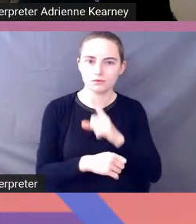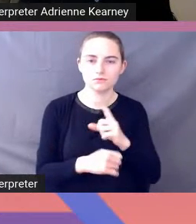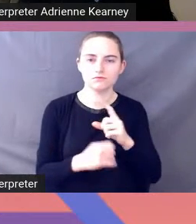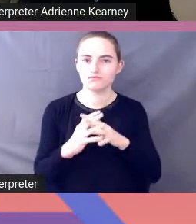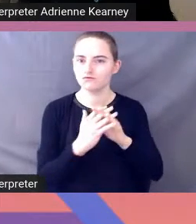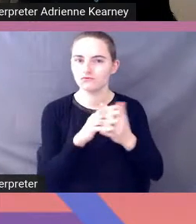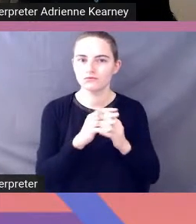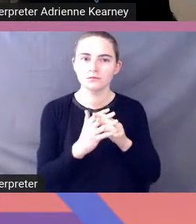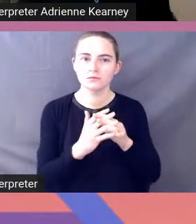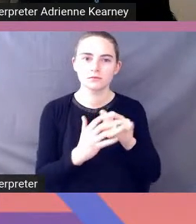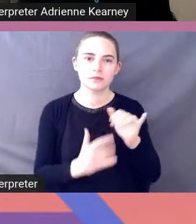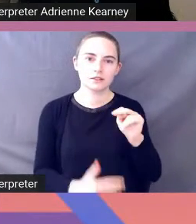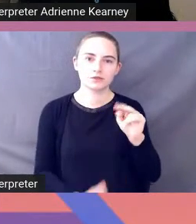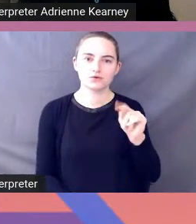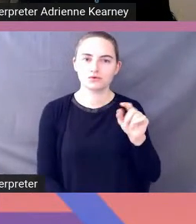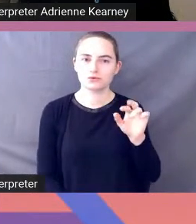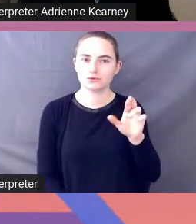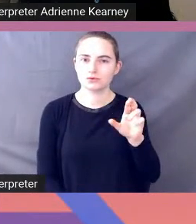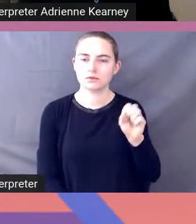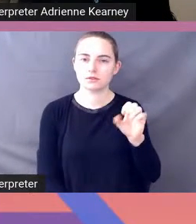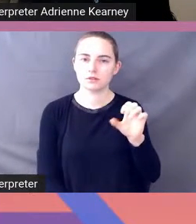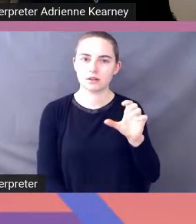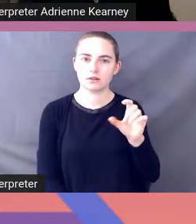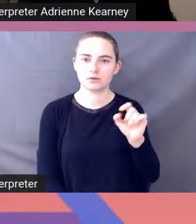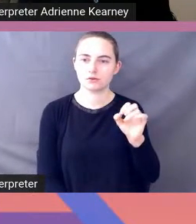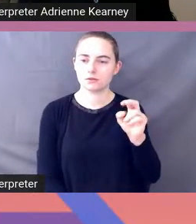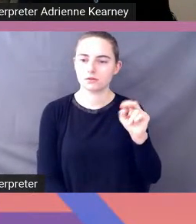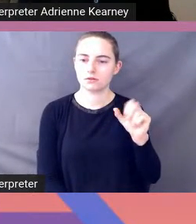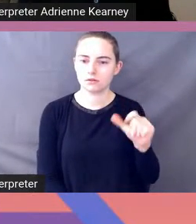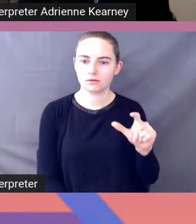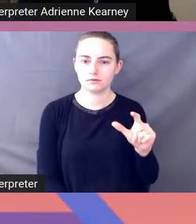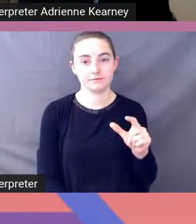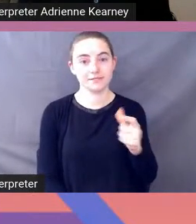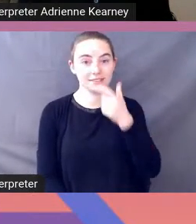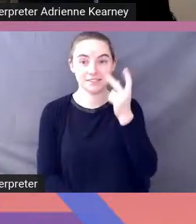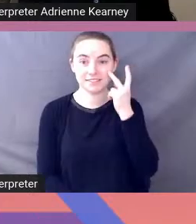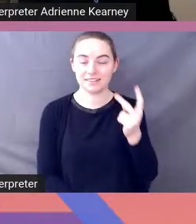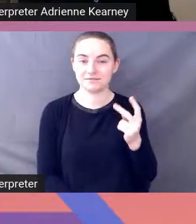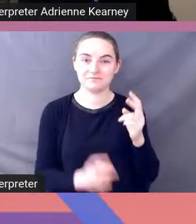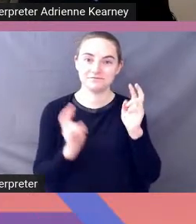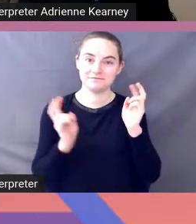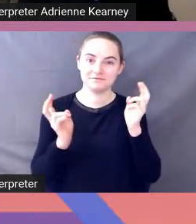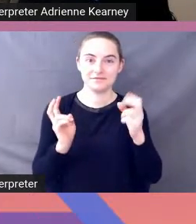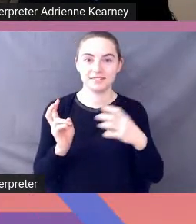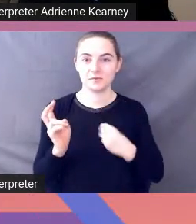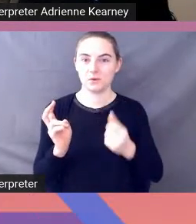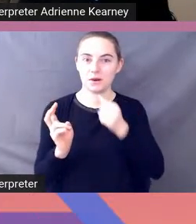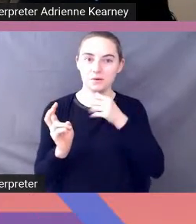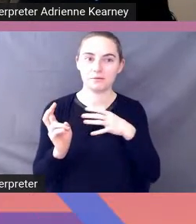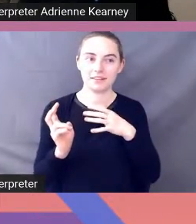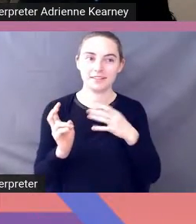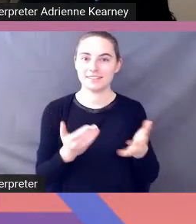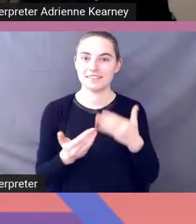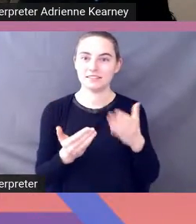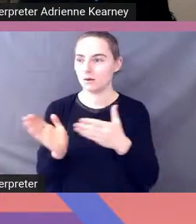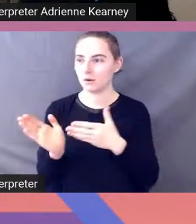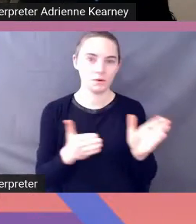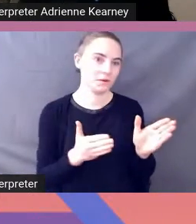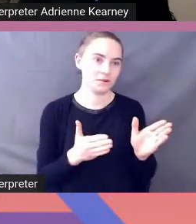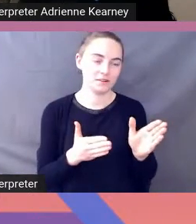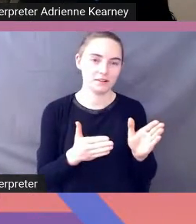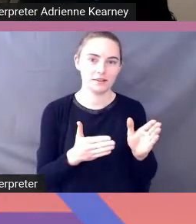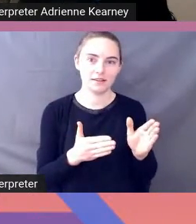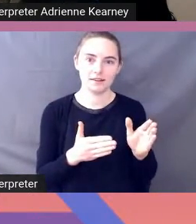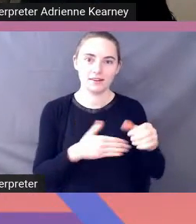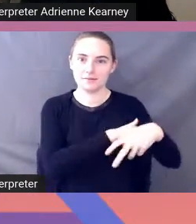Month. It's super interesting to see how a lot of white women are very quick to pivot. Like, you know, on the 28th, it's like midnight strikes. It's like, oh, it's Women's